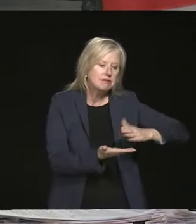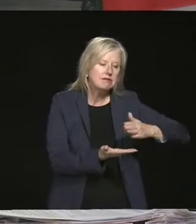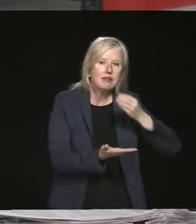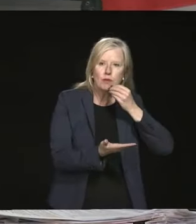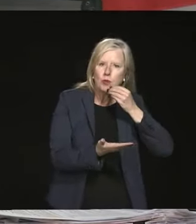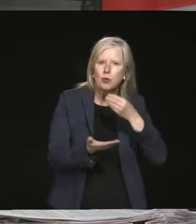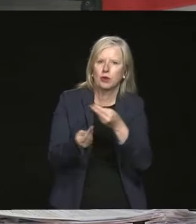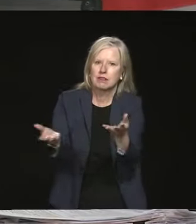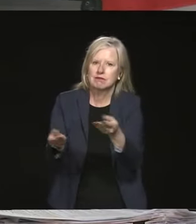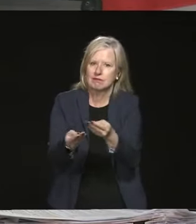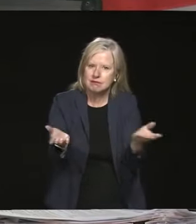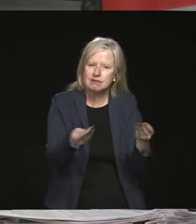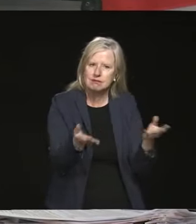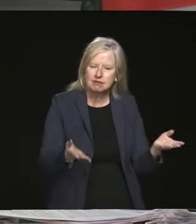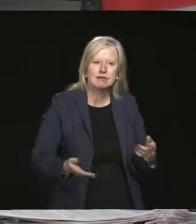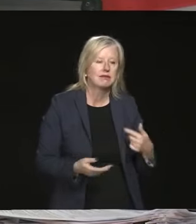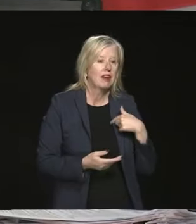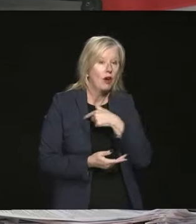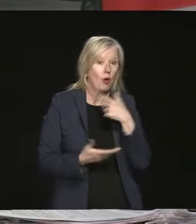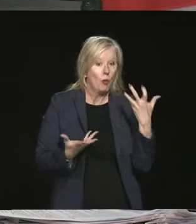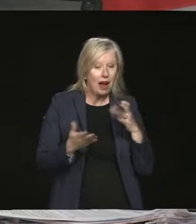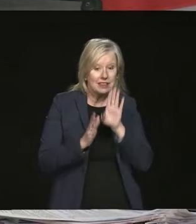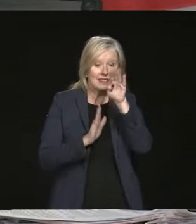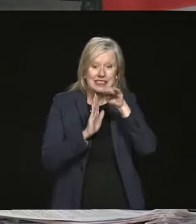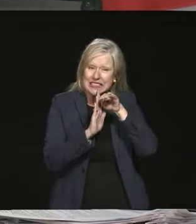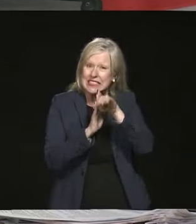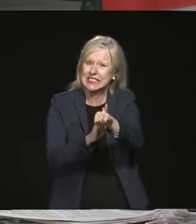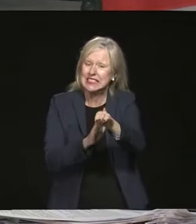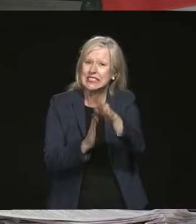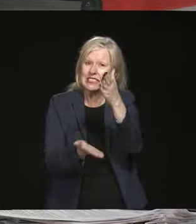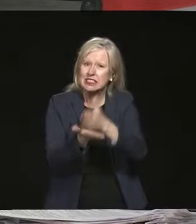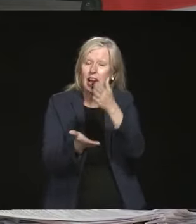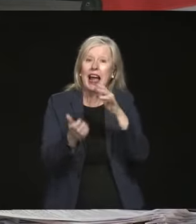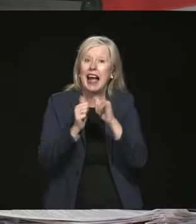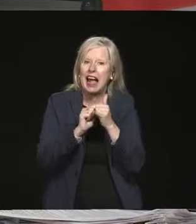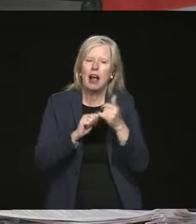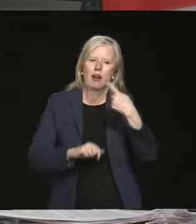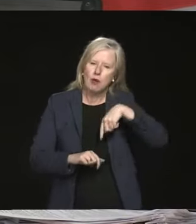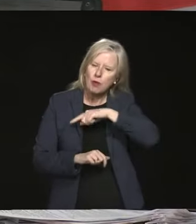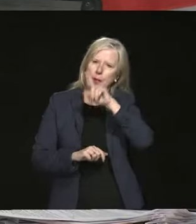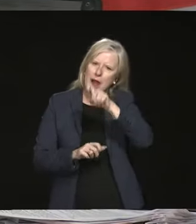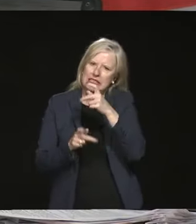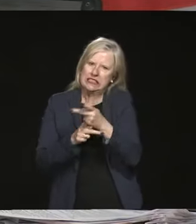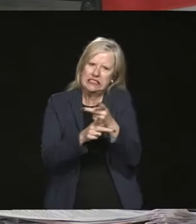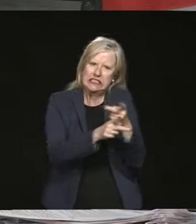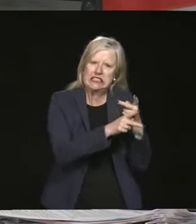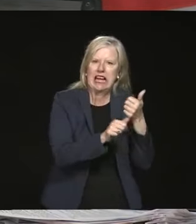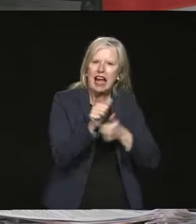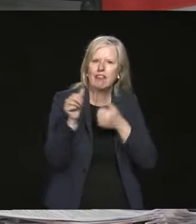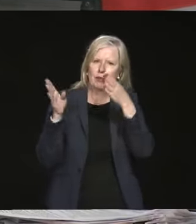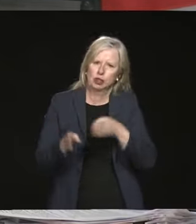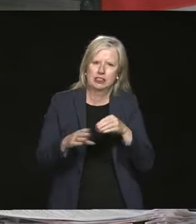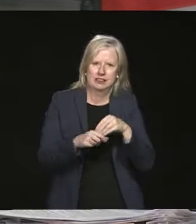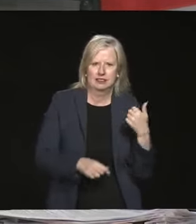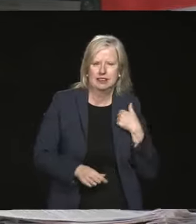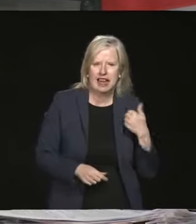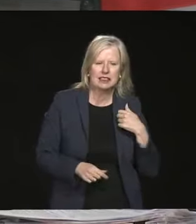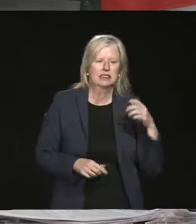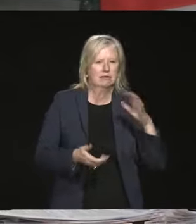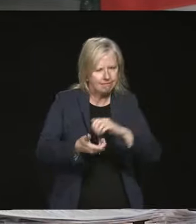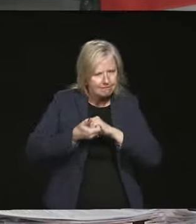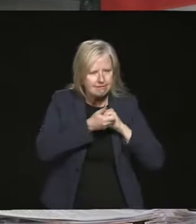this curve unless and until everyone is looked after. Let's come together and do this. Thank you.